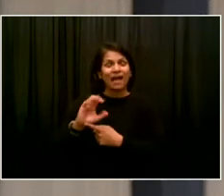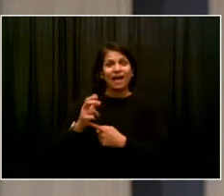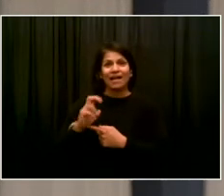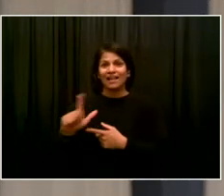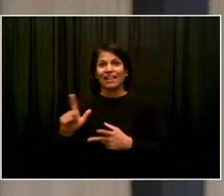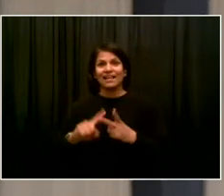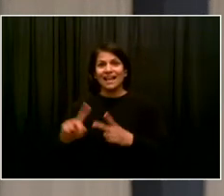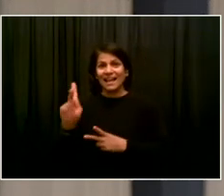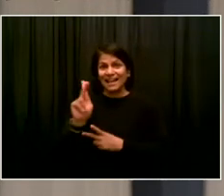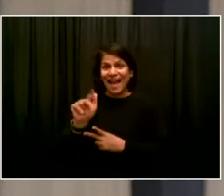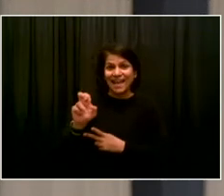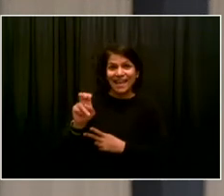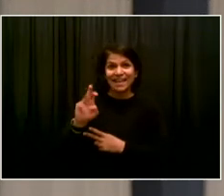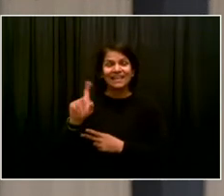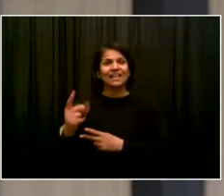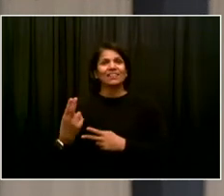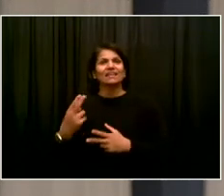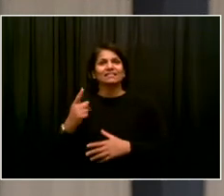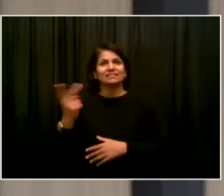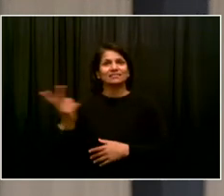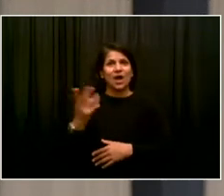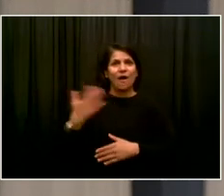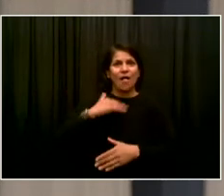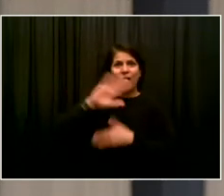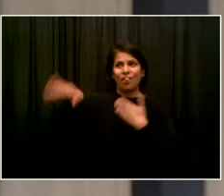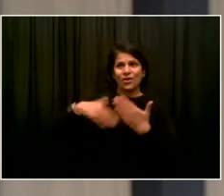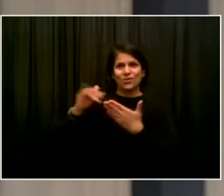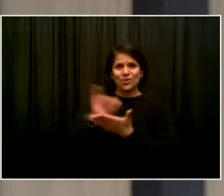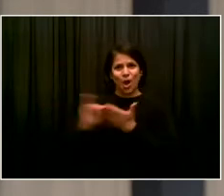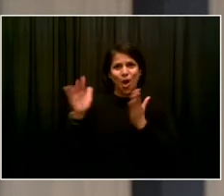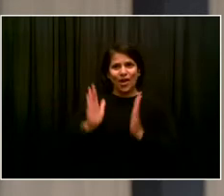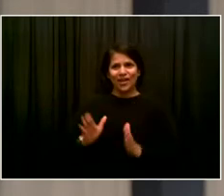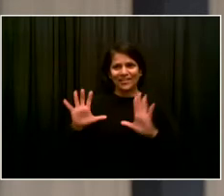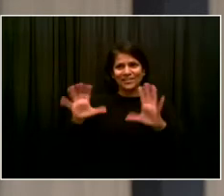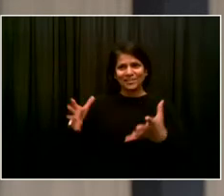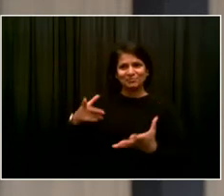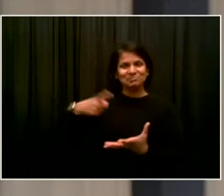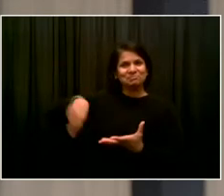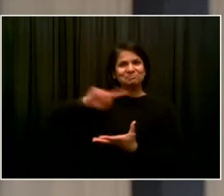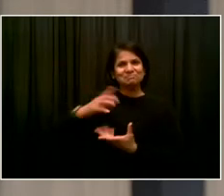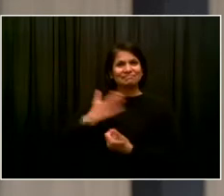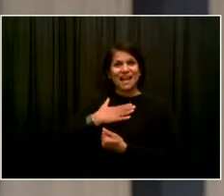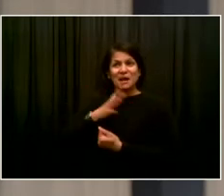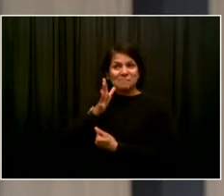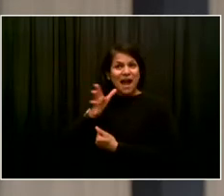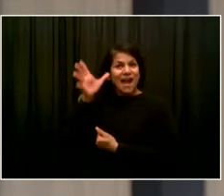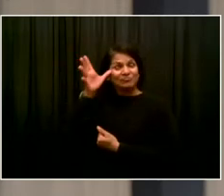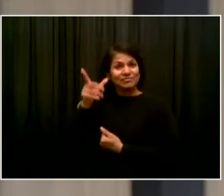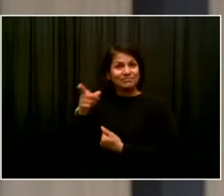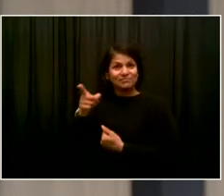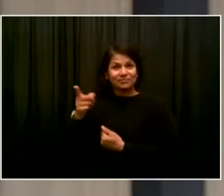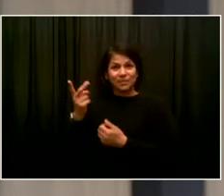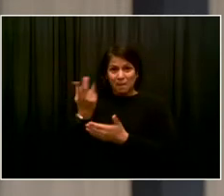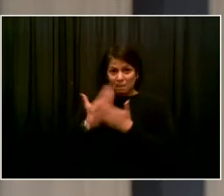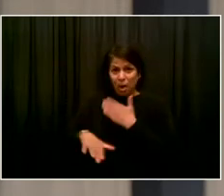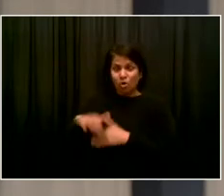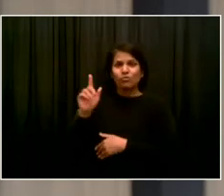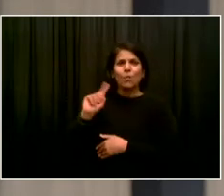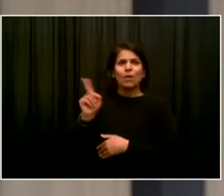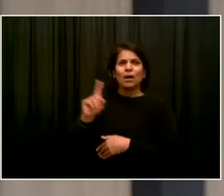Yeah, we are New Yorkers. Our parents were both born in Brooklyn, Bay Ridge, in East New